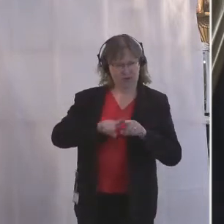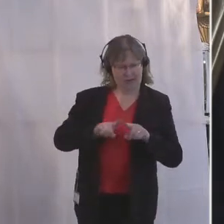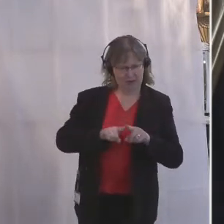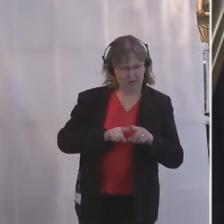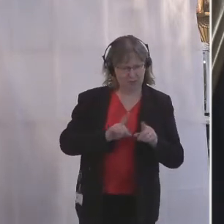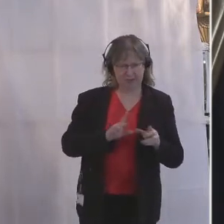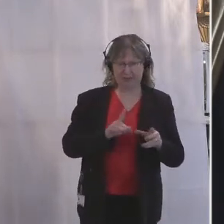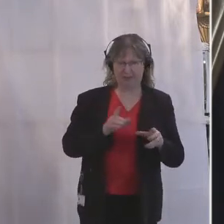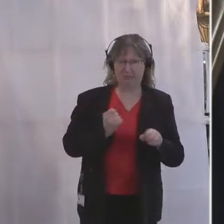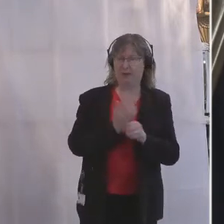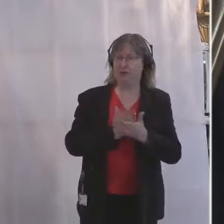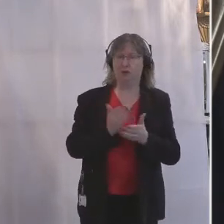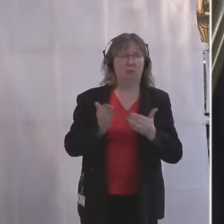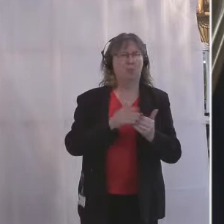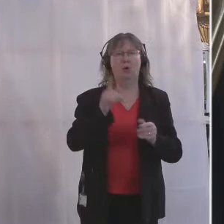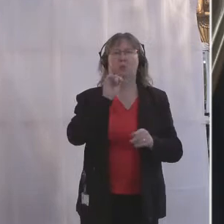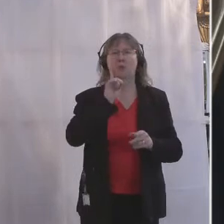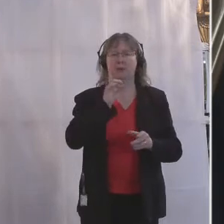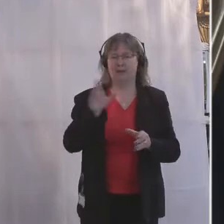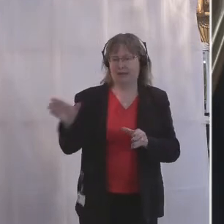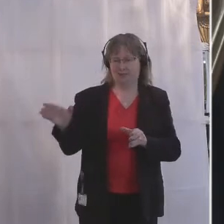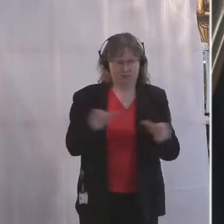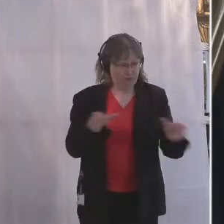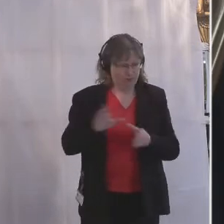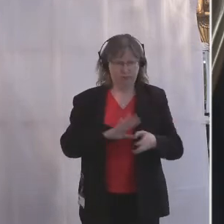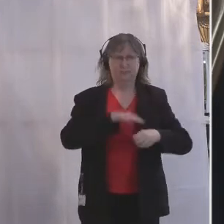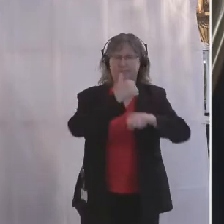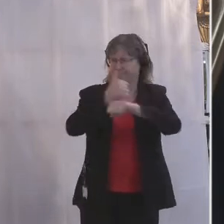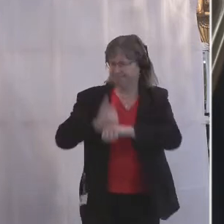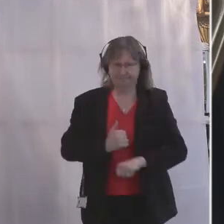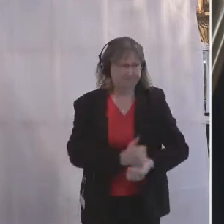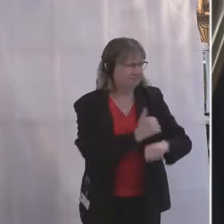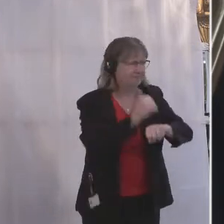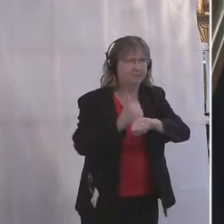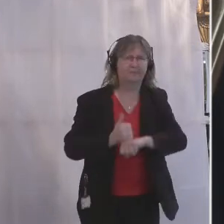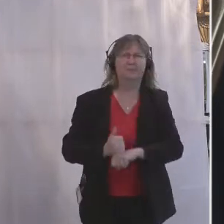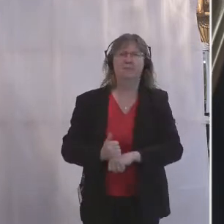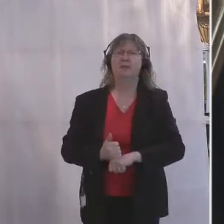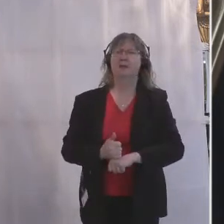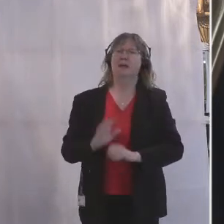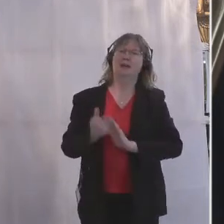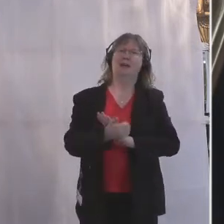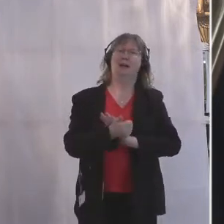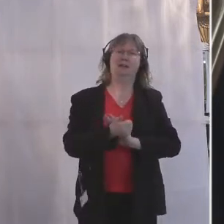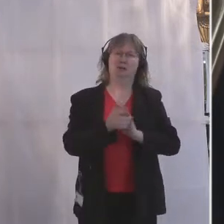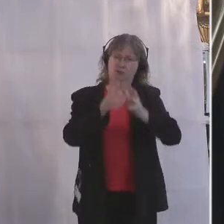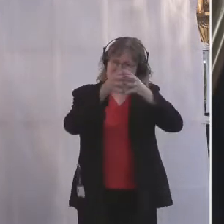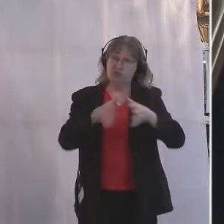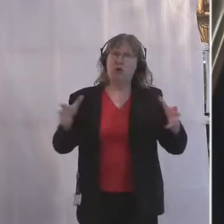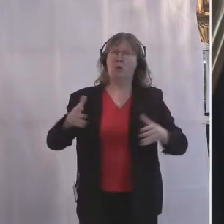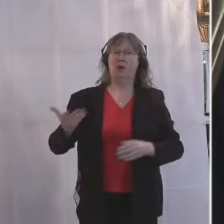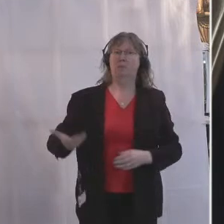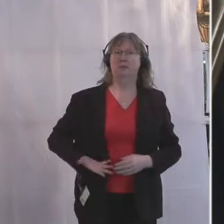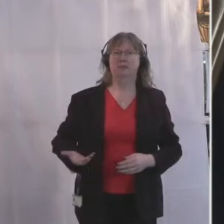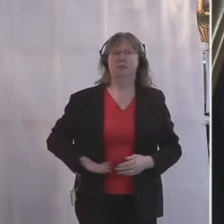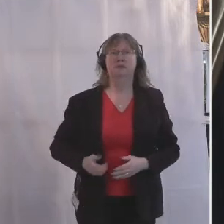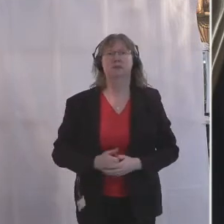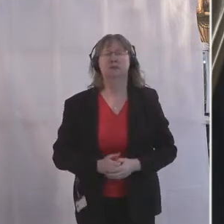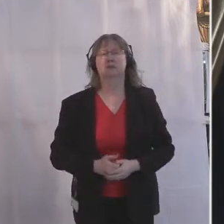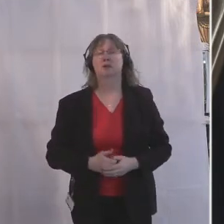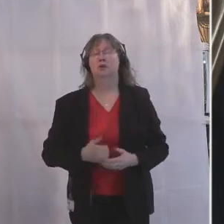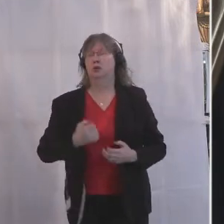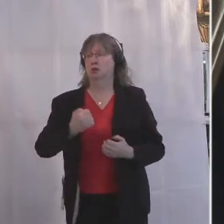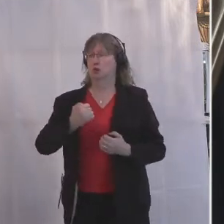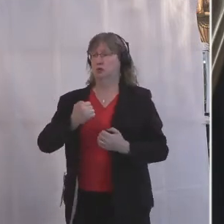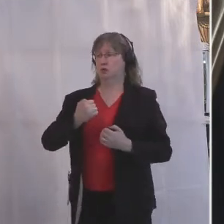trying to get more women to be set up their own businesses, and importantly scale those businesses as well. So I really started off in a personal